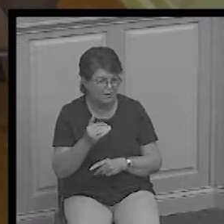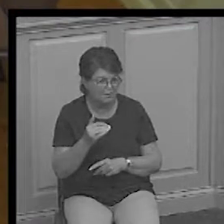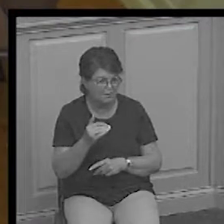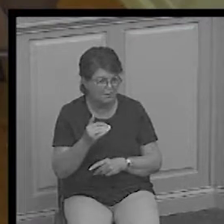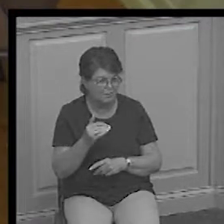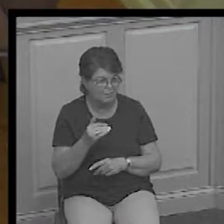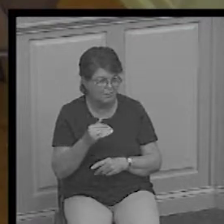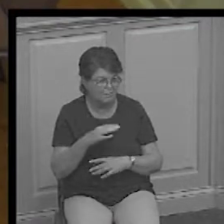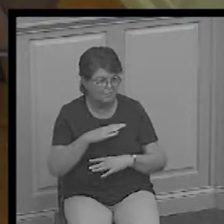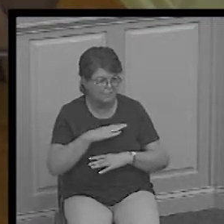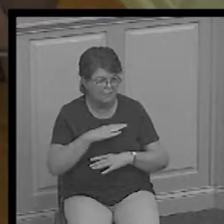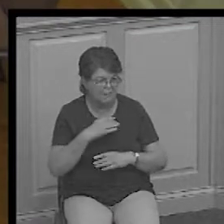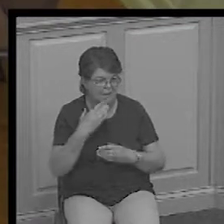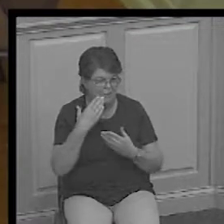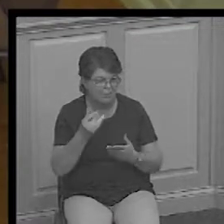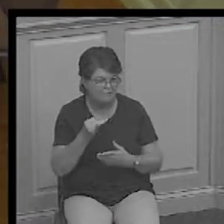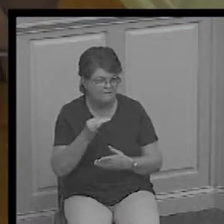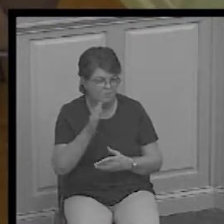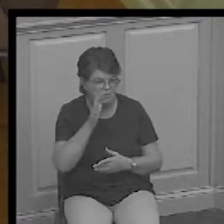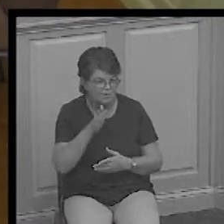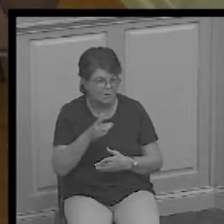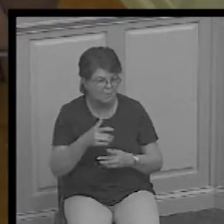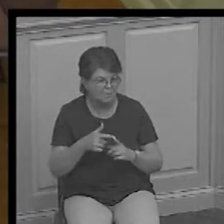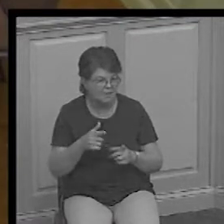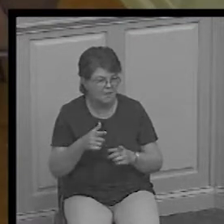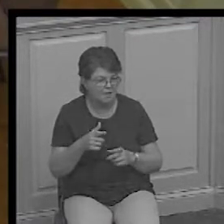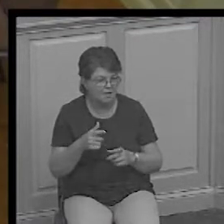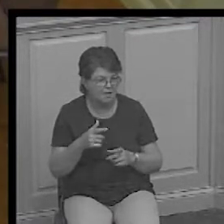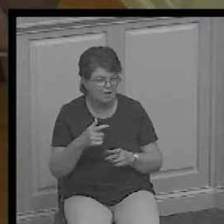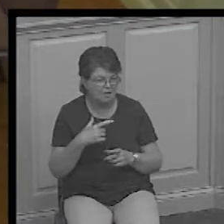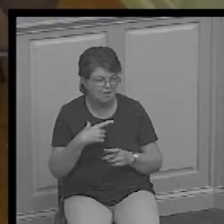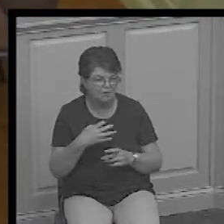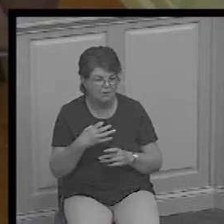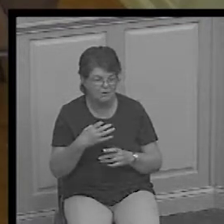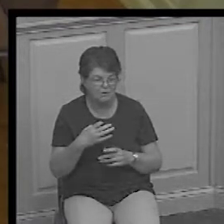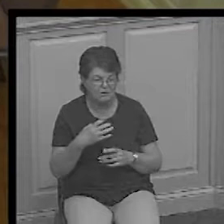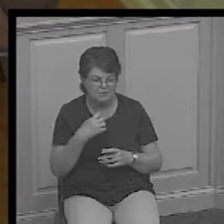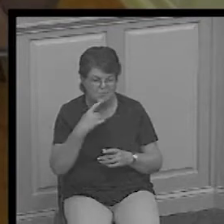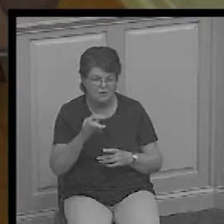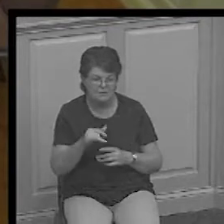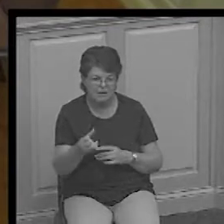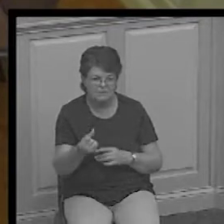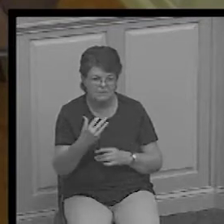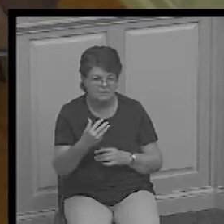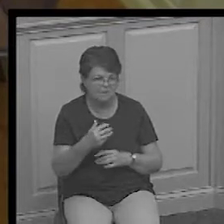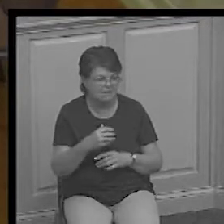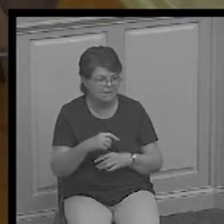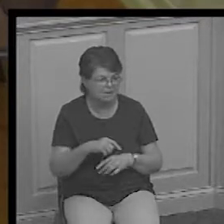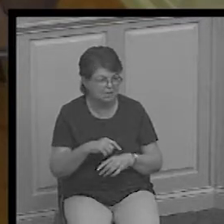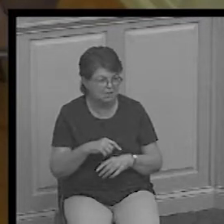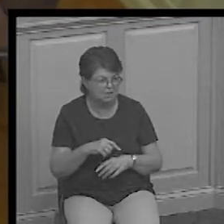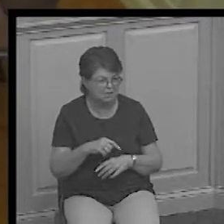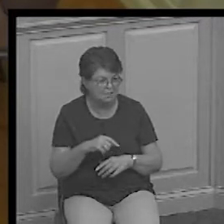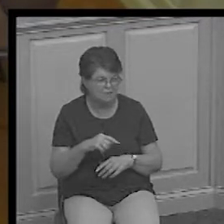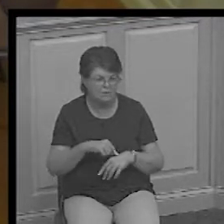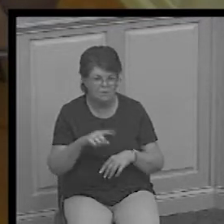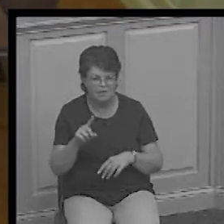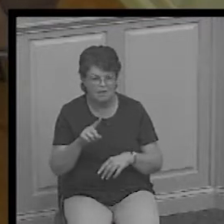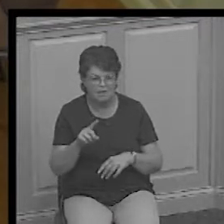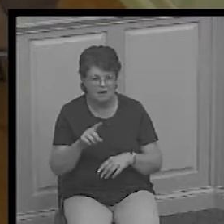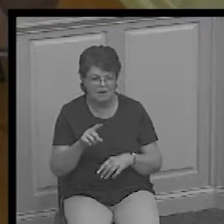well. I don't know if it will, but I just want to be sure I shared it because that was sent at 1 o'clock today by a concerned citizen. Well,